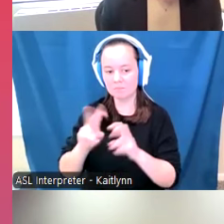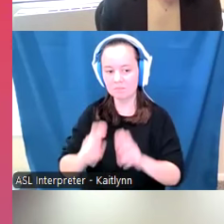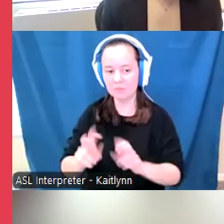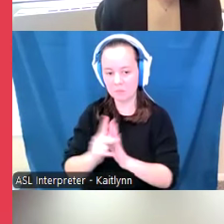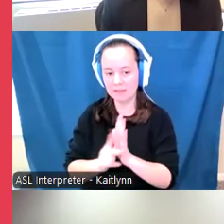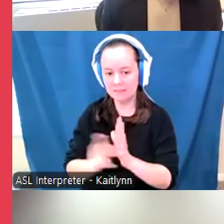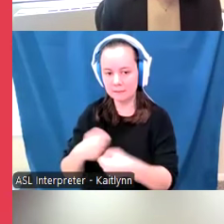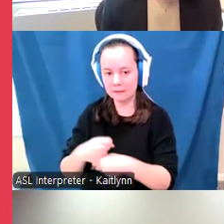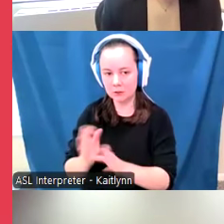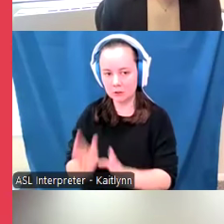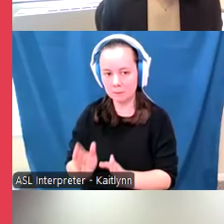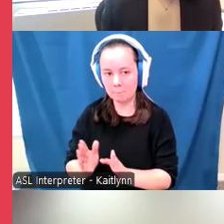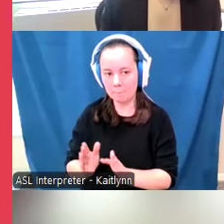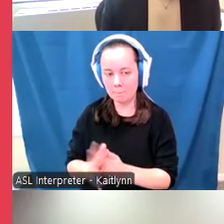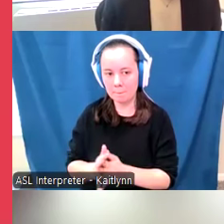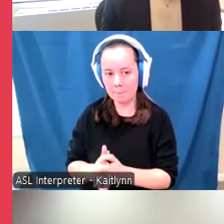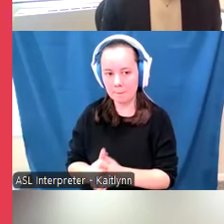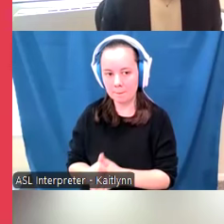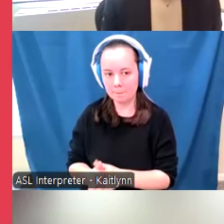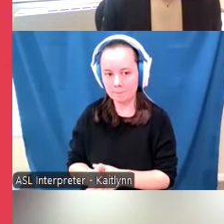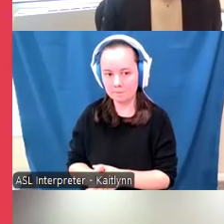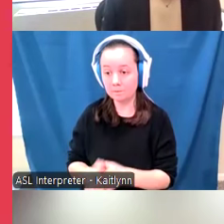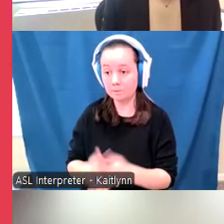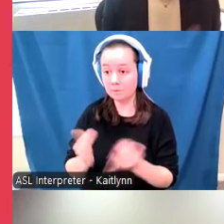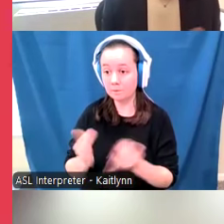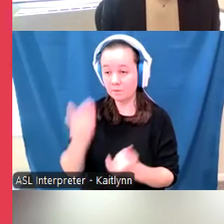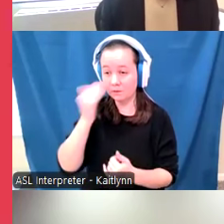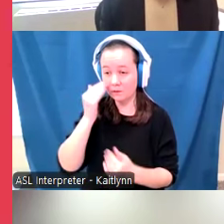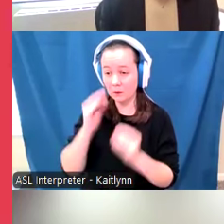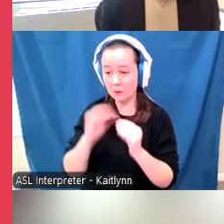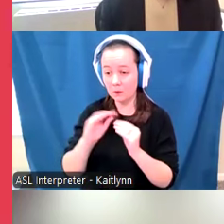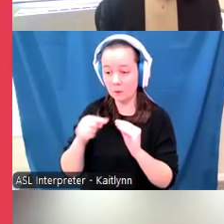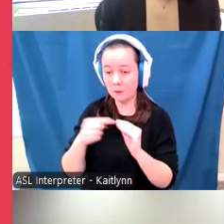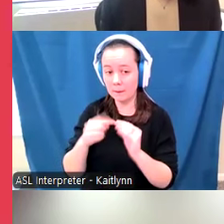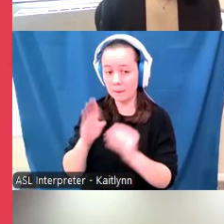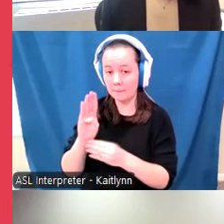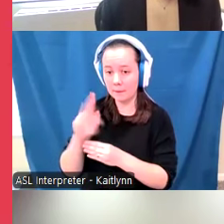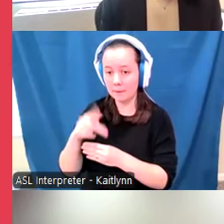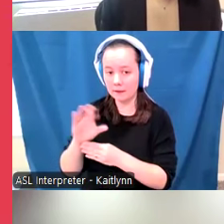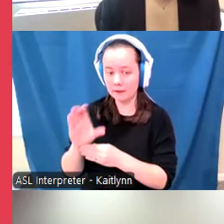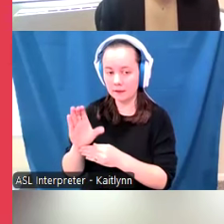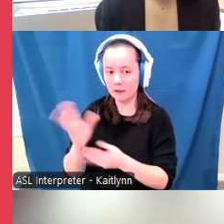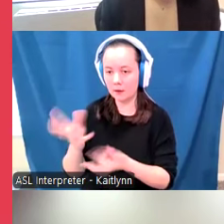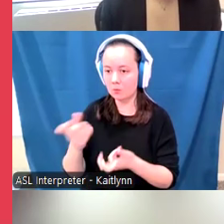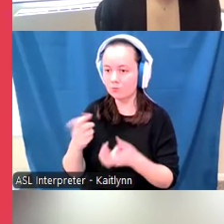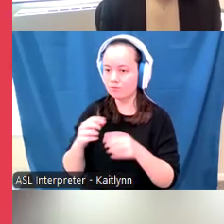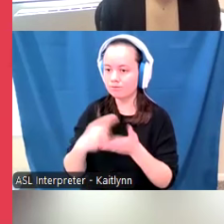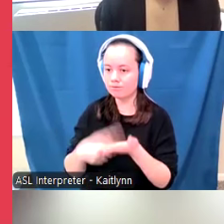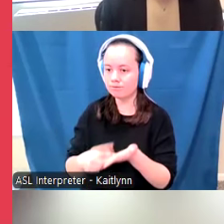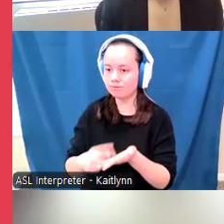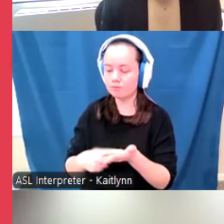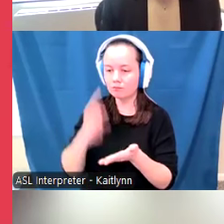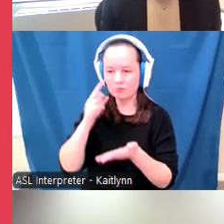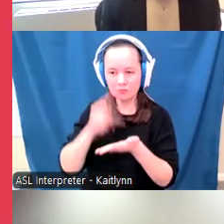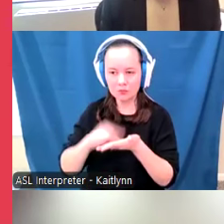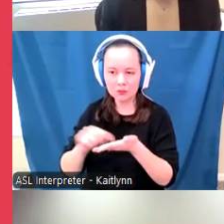Next slide, please. Now that you know more about the BPC, I want to tell you about our research and our findings